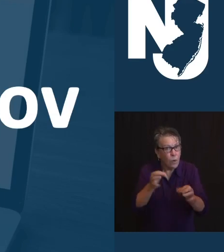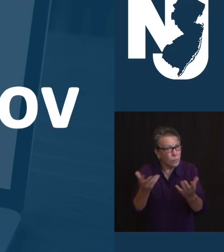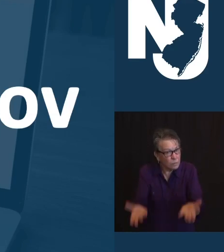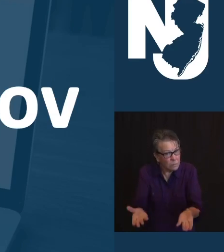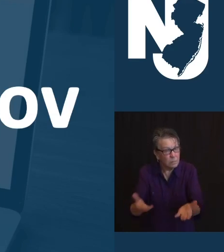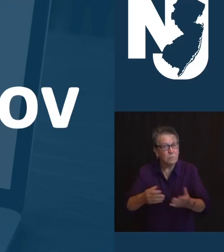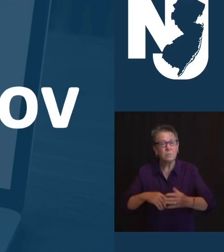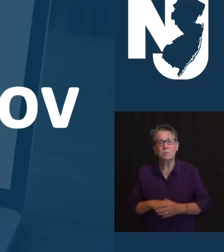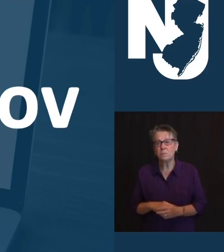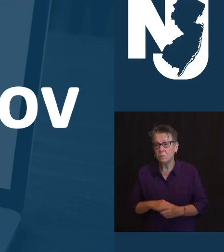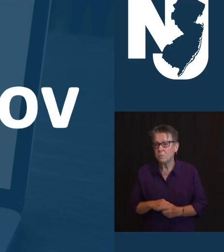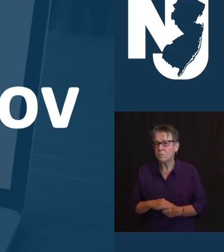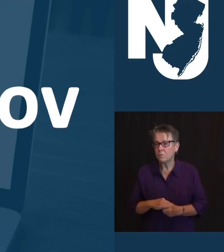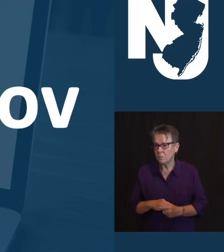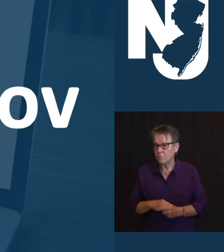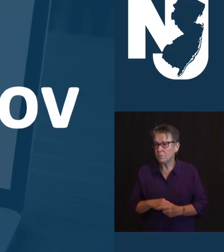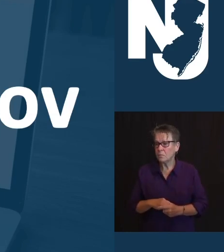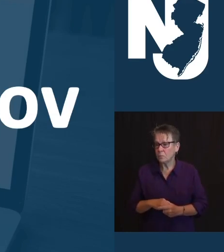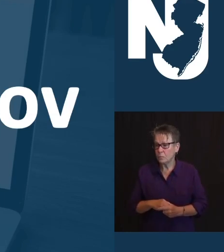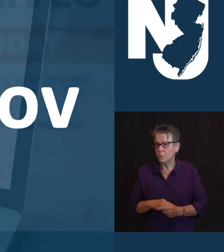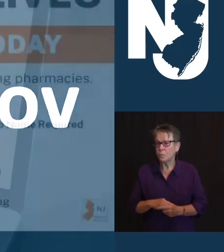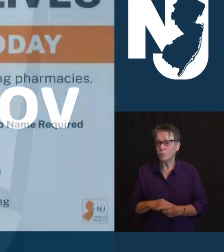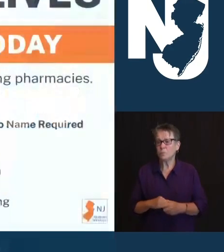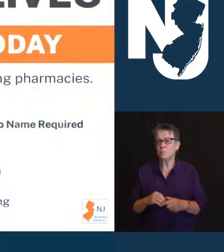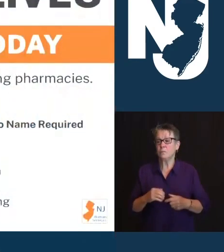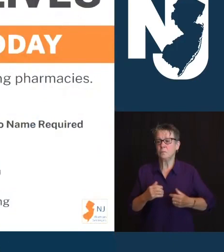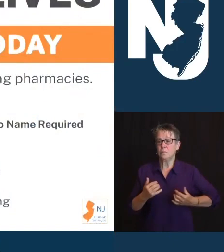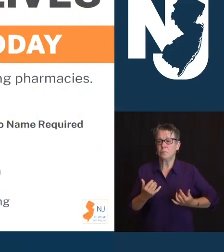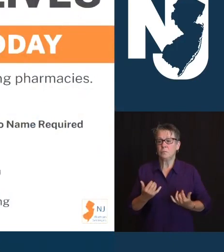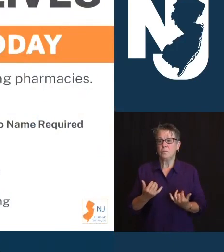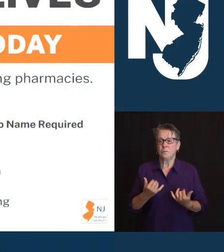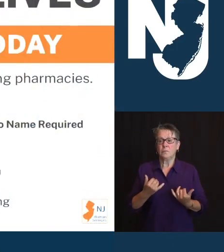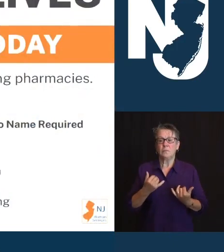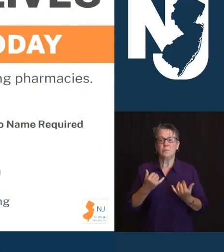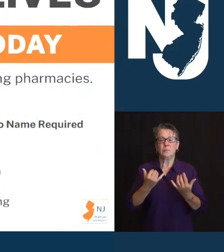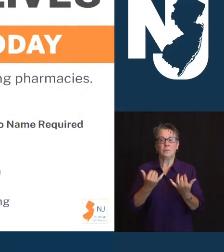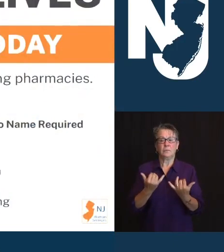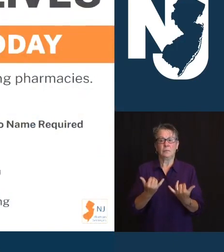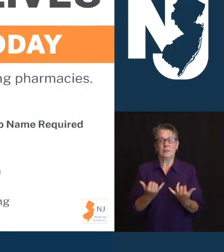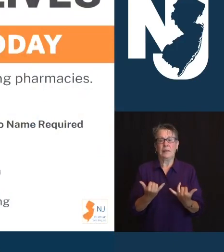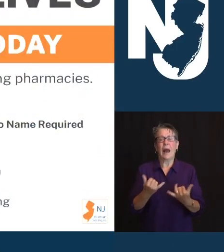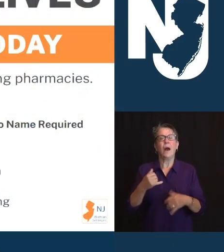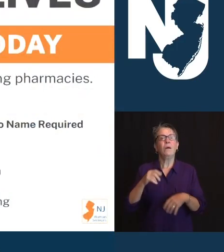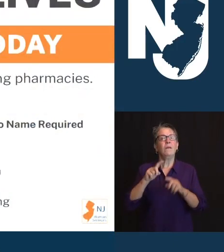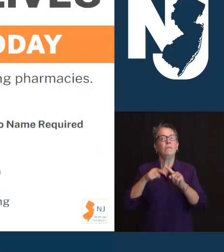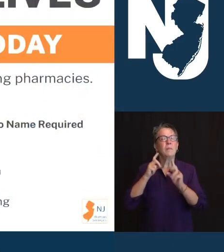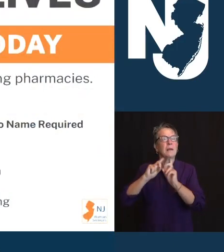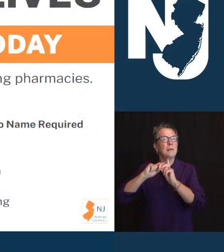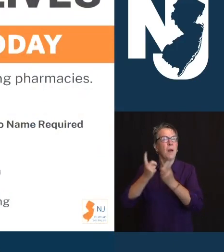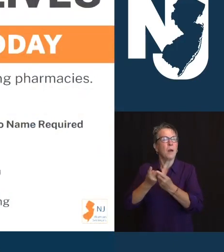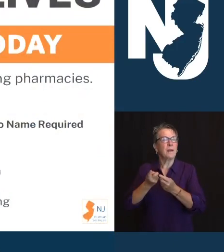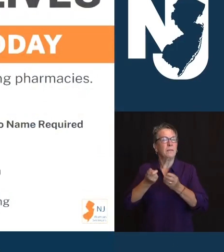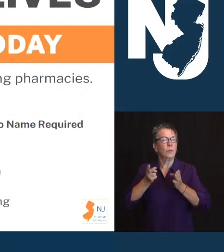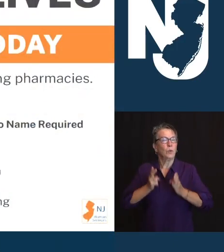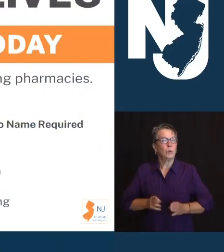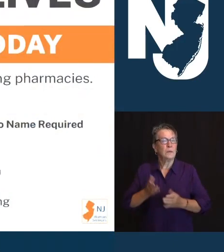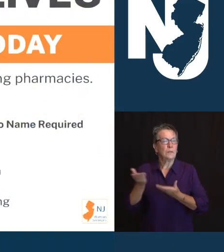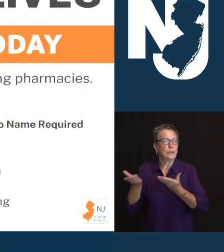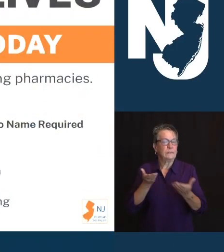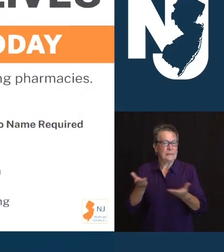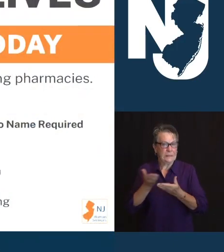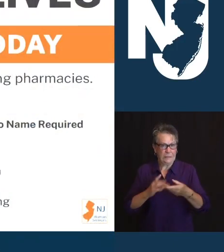outstanding Commissioner, Carol Johnson. First, the department is providing the opioid overdose reverse drug